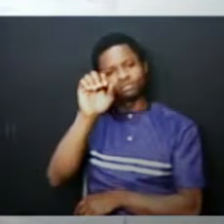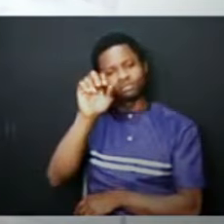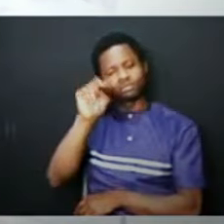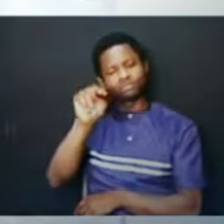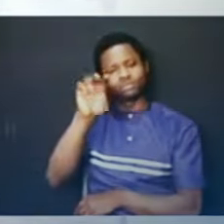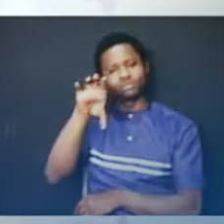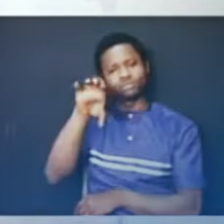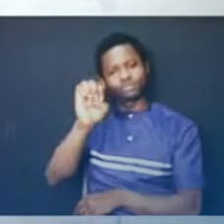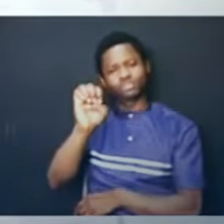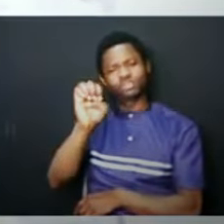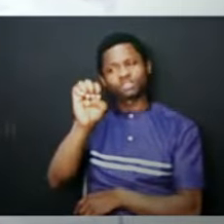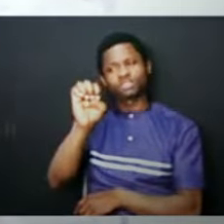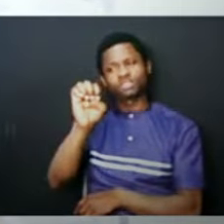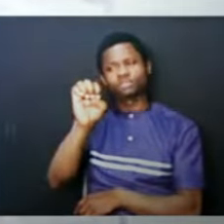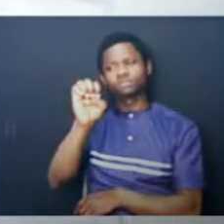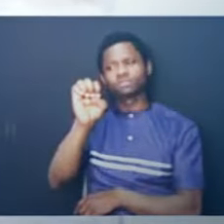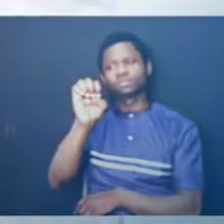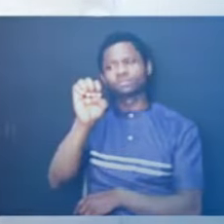prerogative.